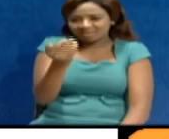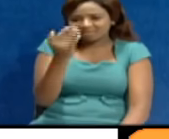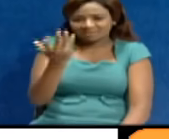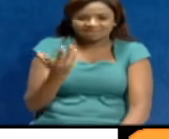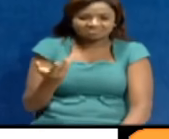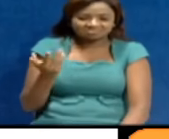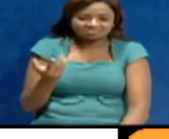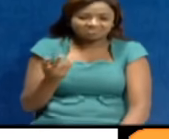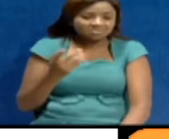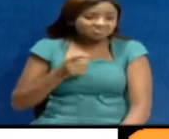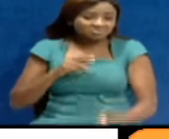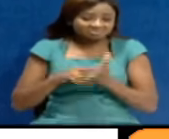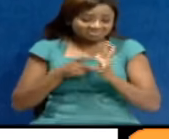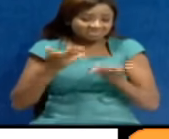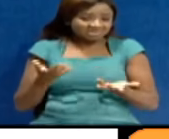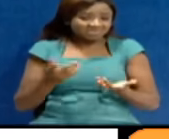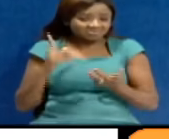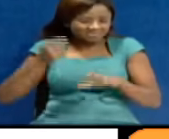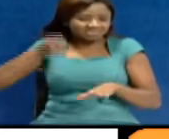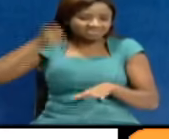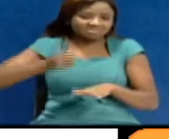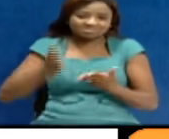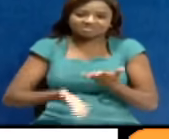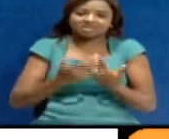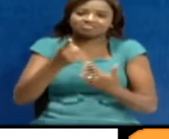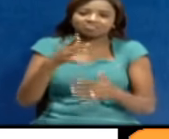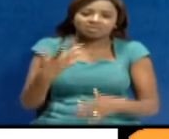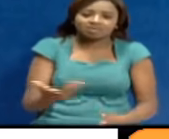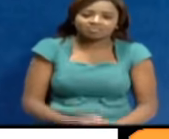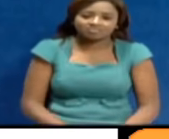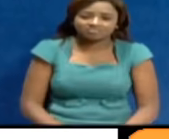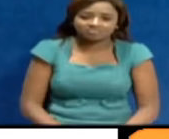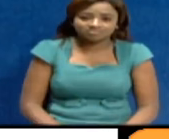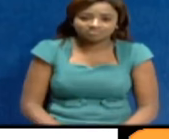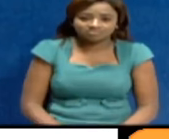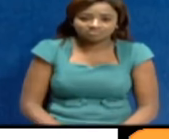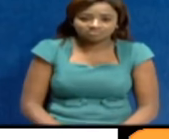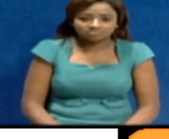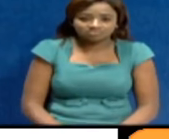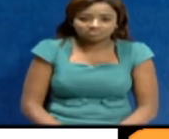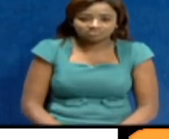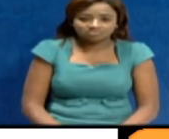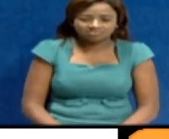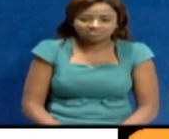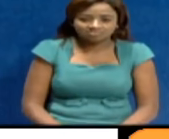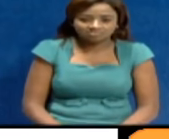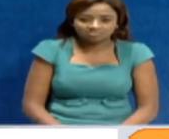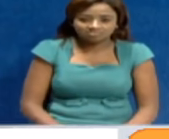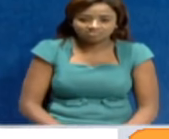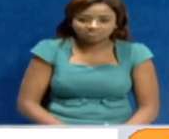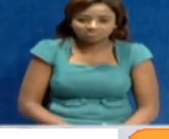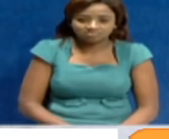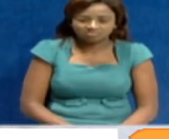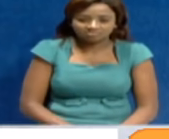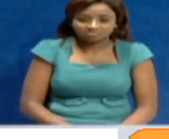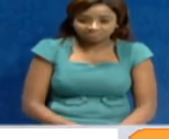their concern or question or thought this evening, Okiya. How do you respond to that? Is there a case of too little, too late? This is a